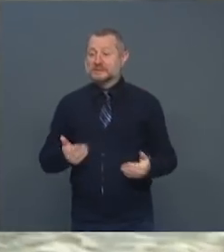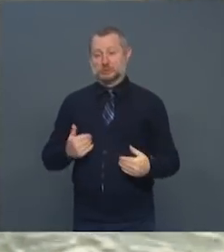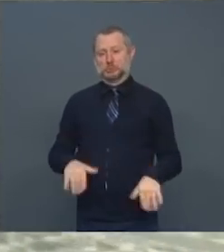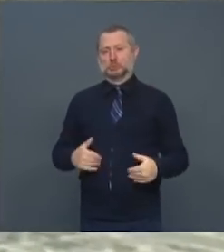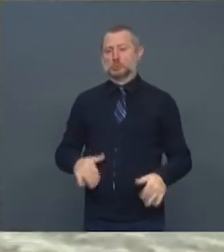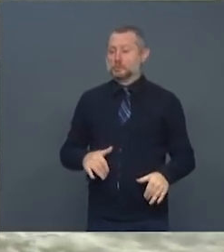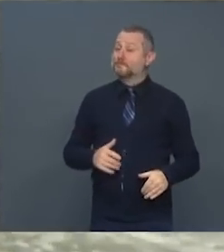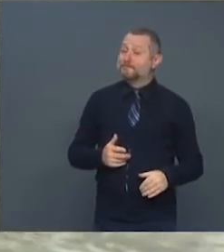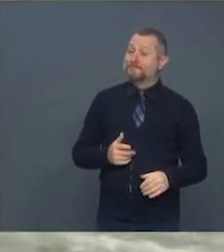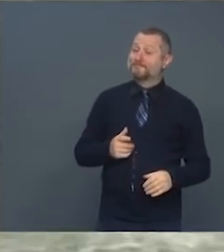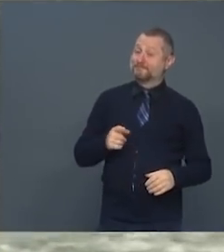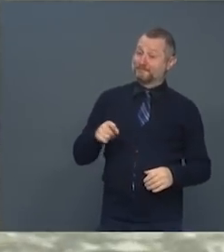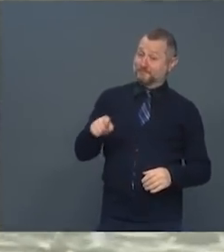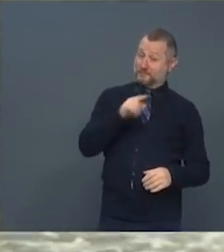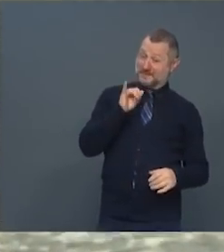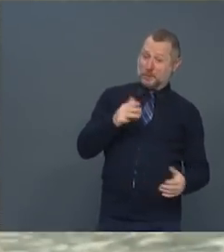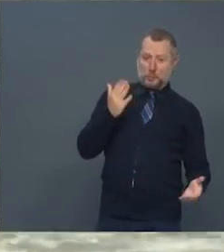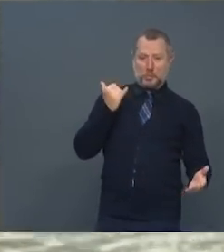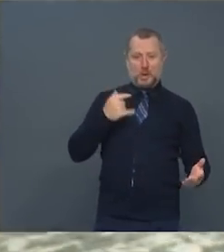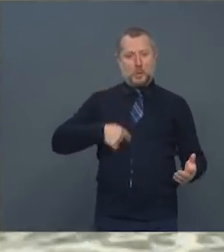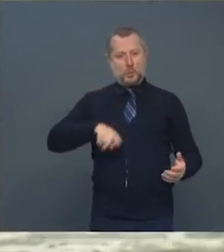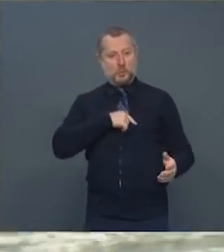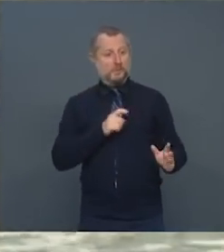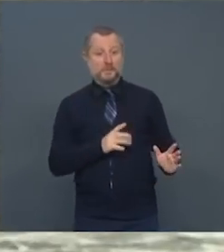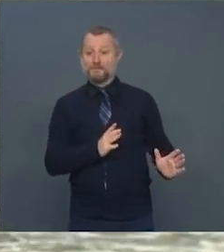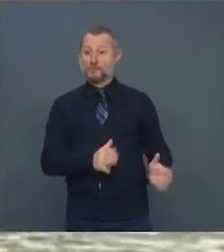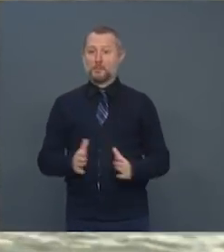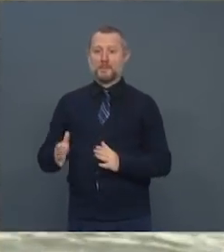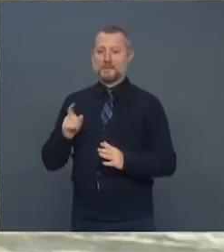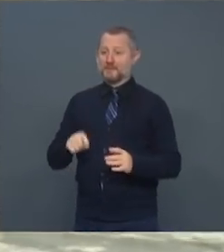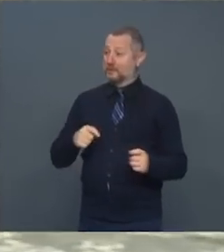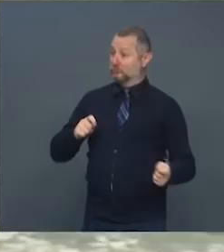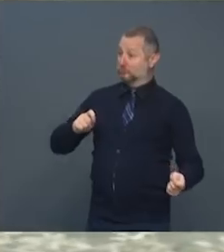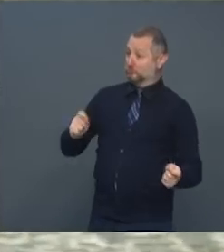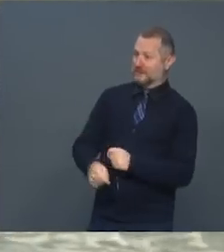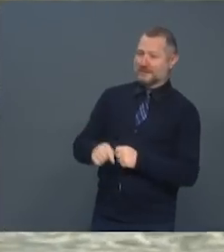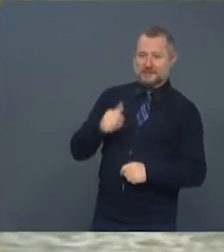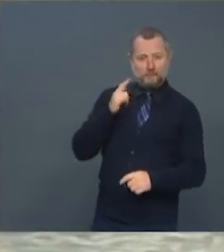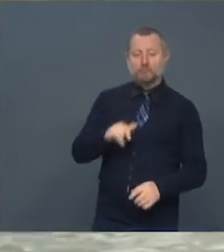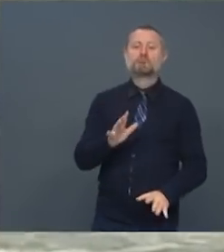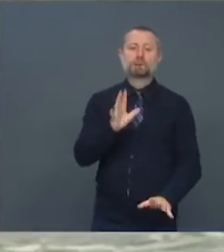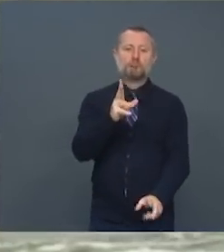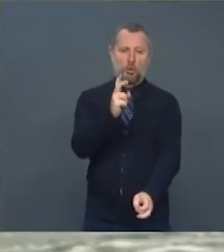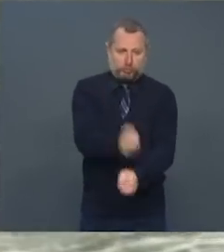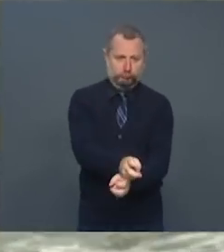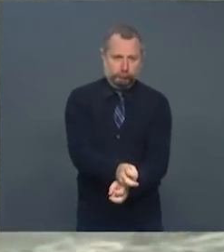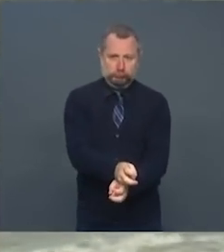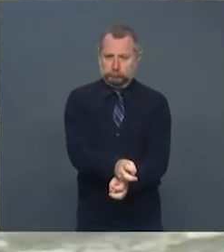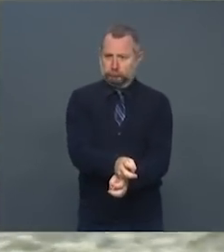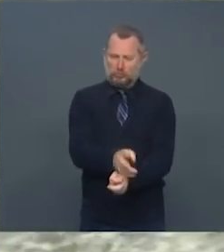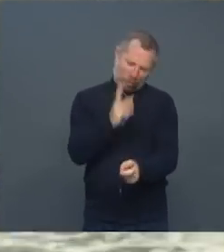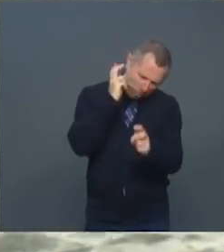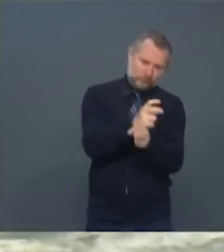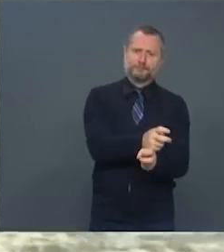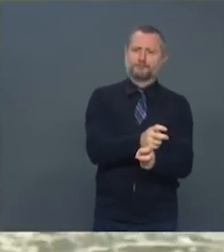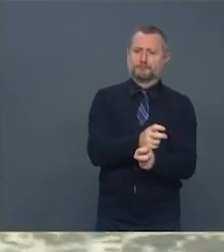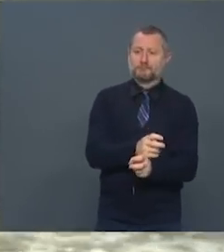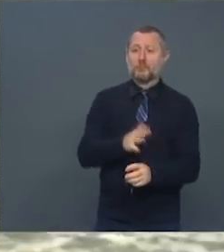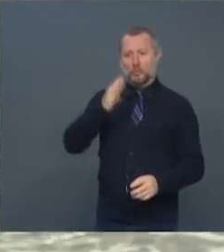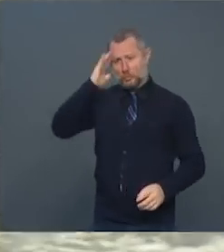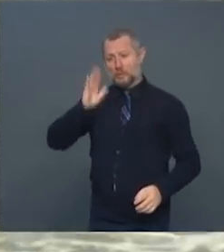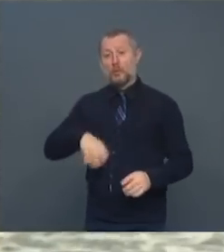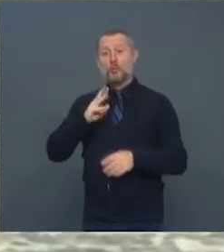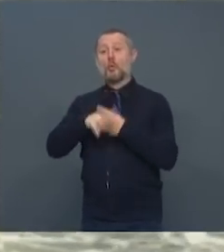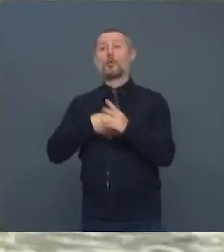make the kinds of changes we had to make were hard. We knew that the World Health Organization